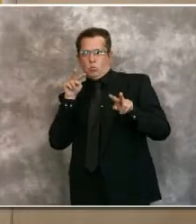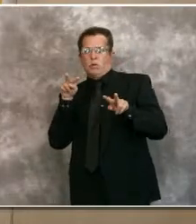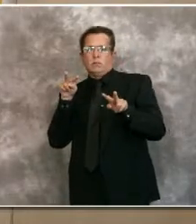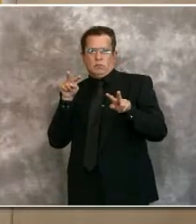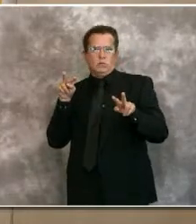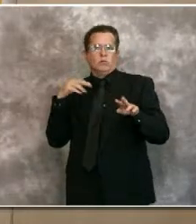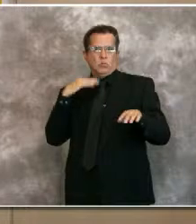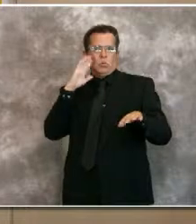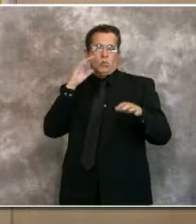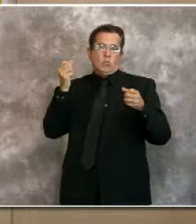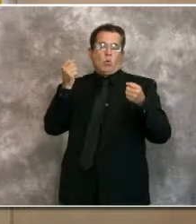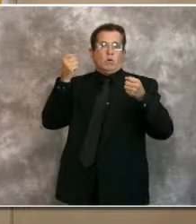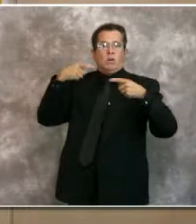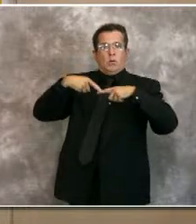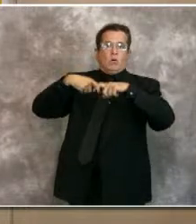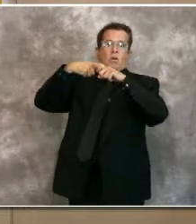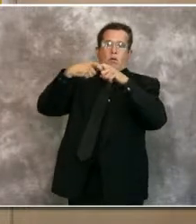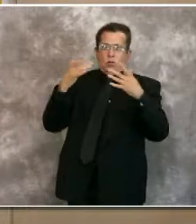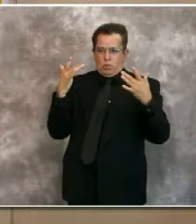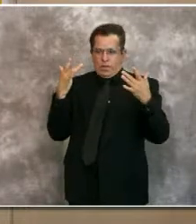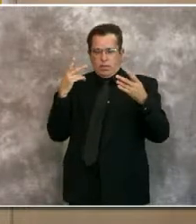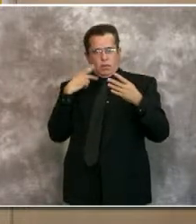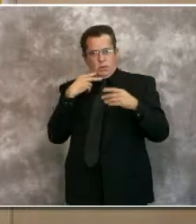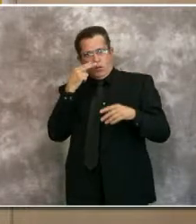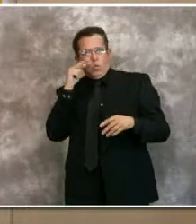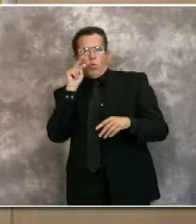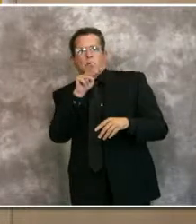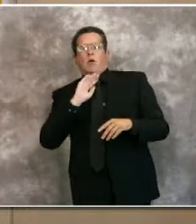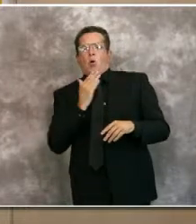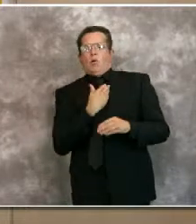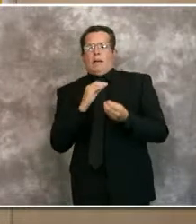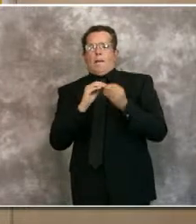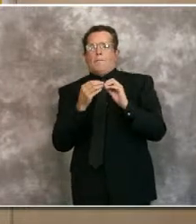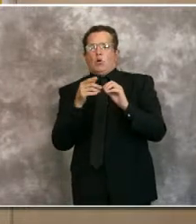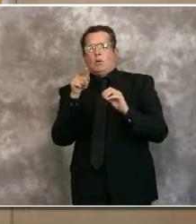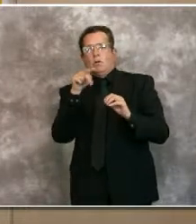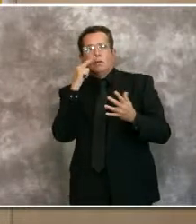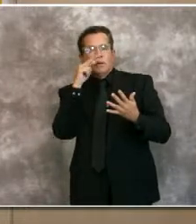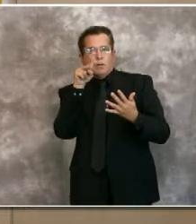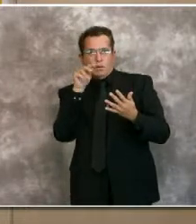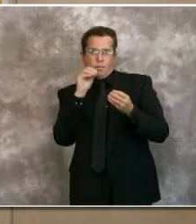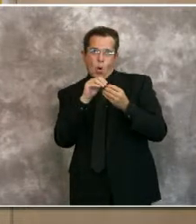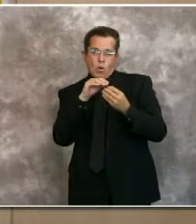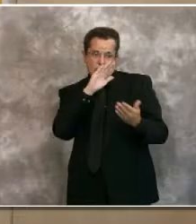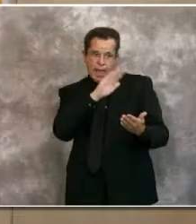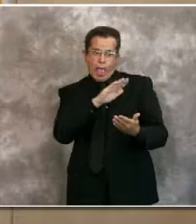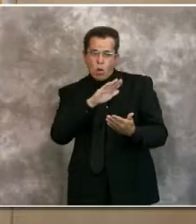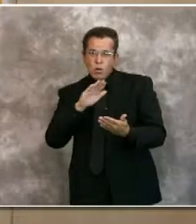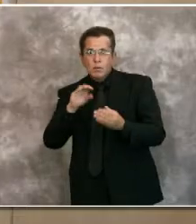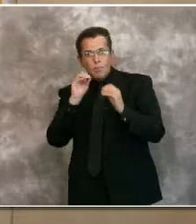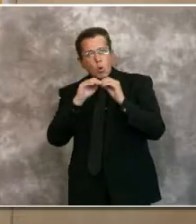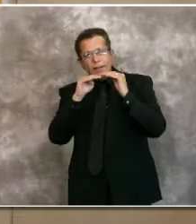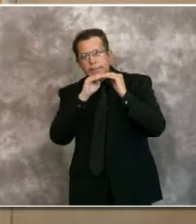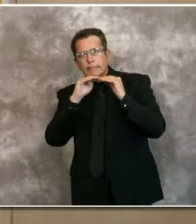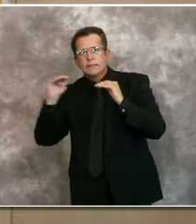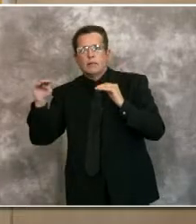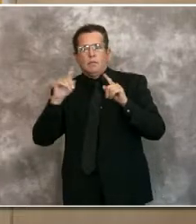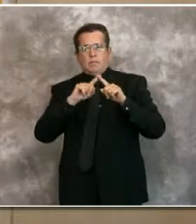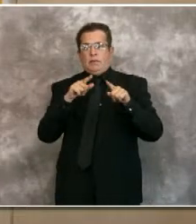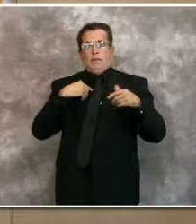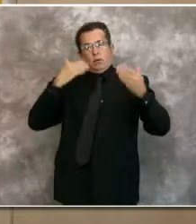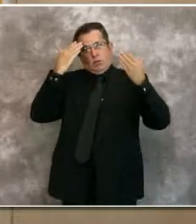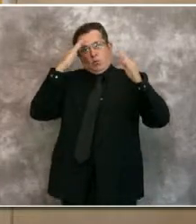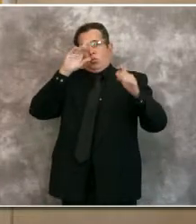off on implementing those until our numbers are more consistent. But I have no idea